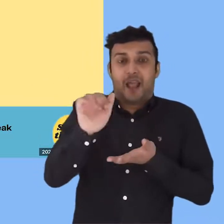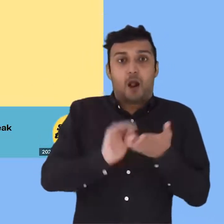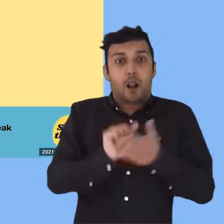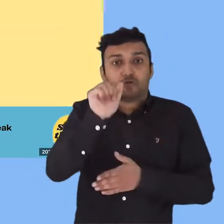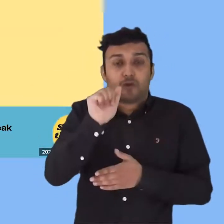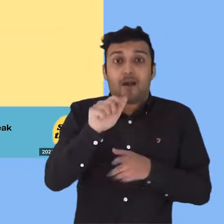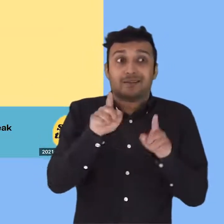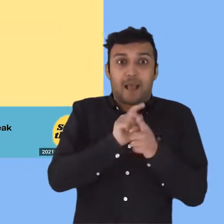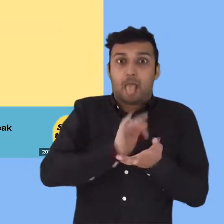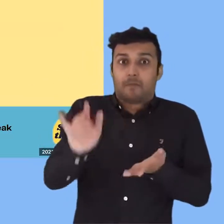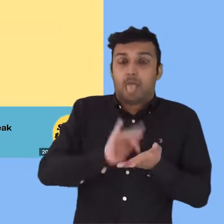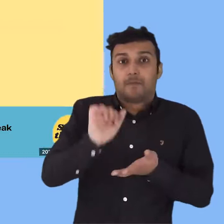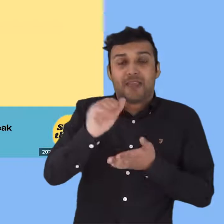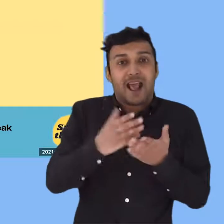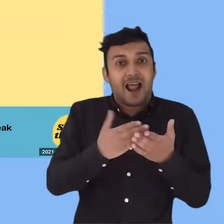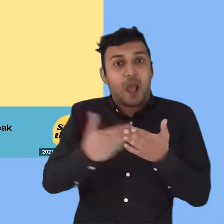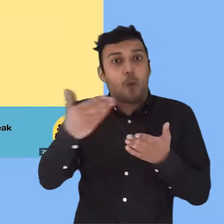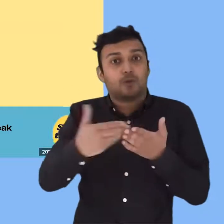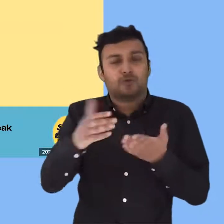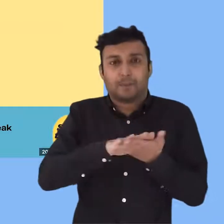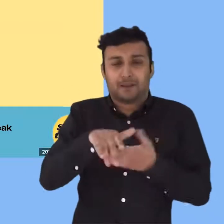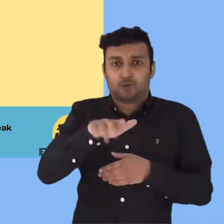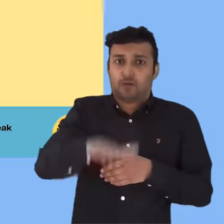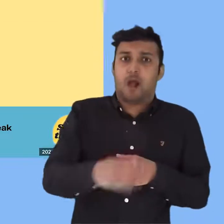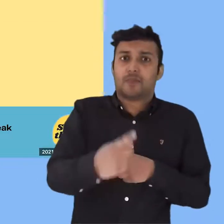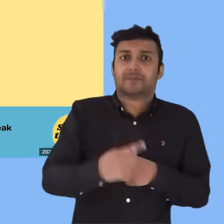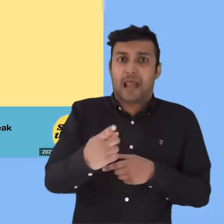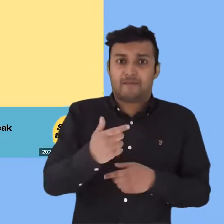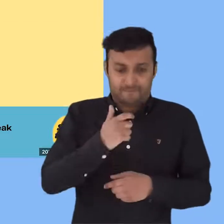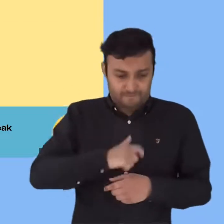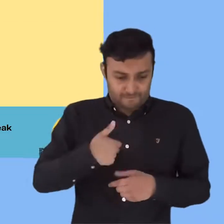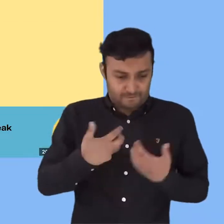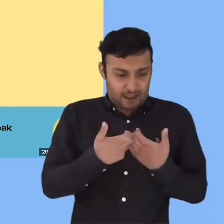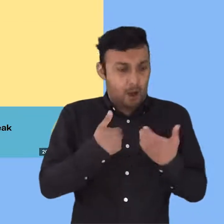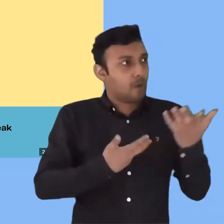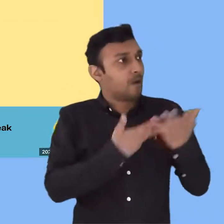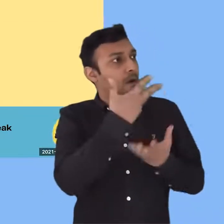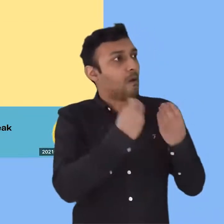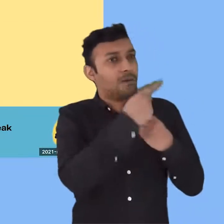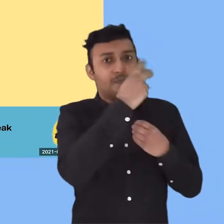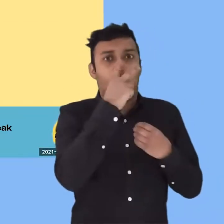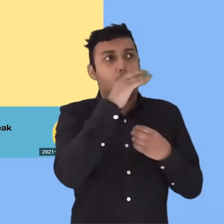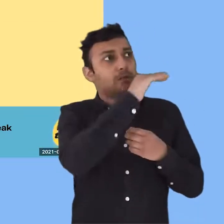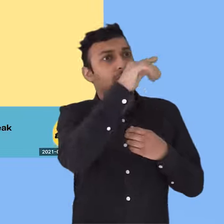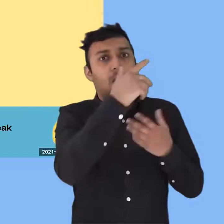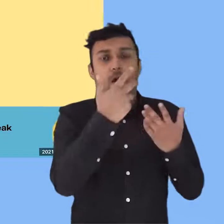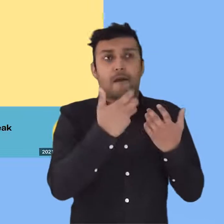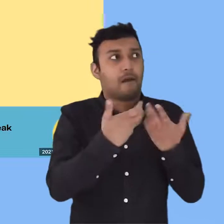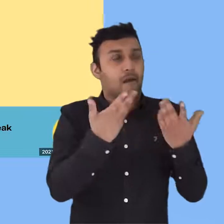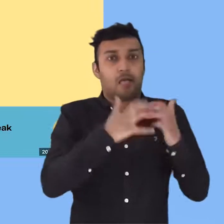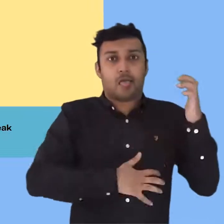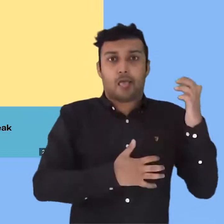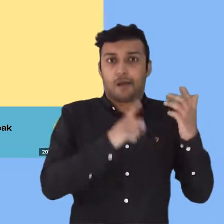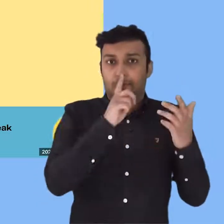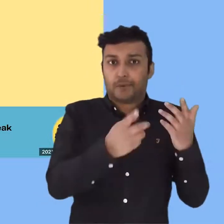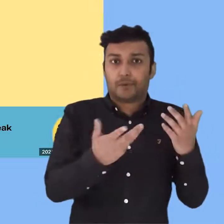Language, which impacts on the way that they're able to relate to or to communicate to their elders. So what we do want